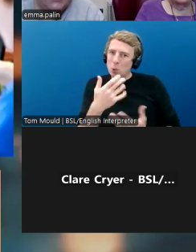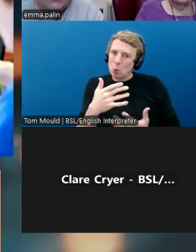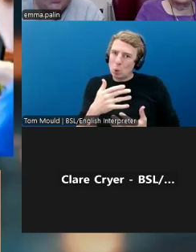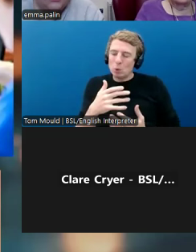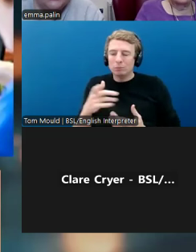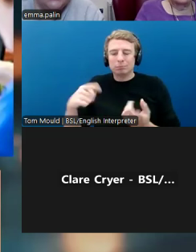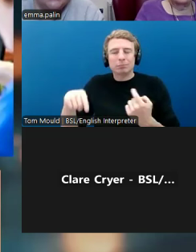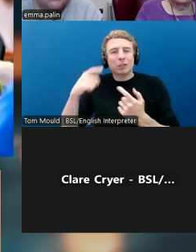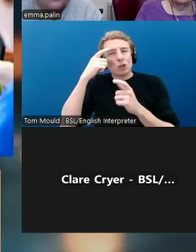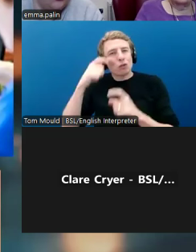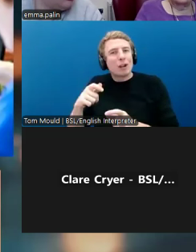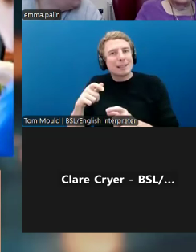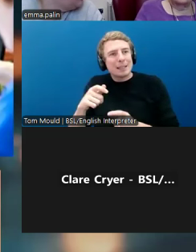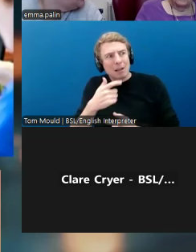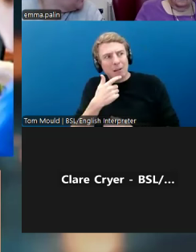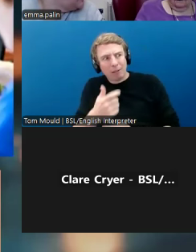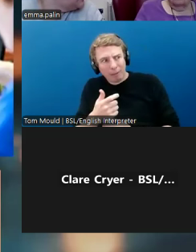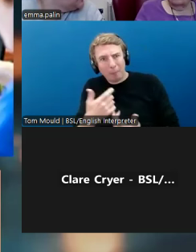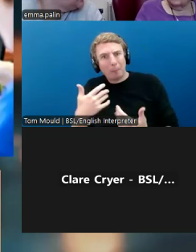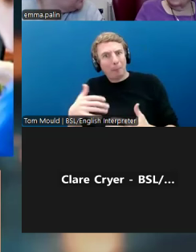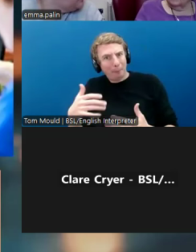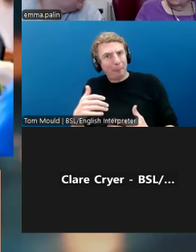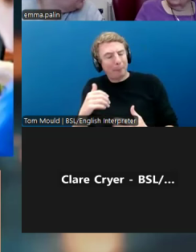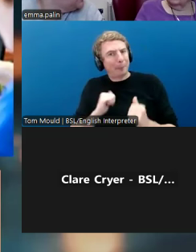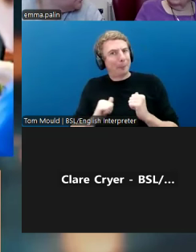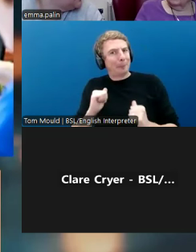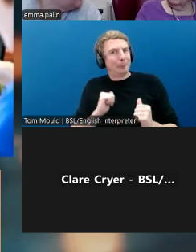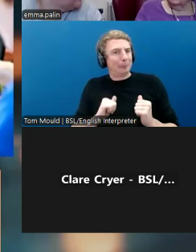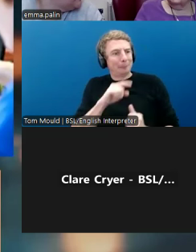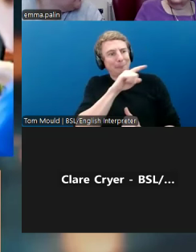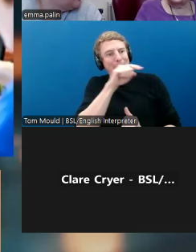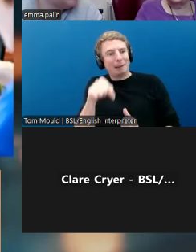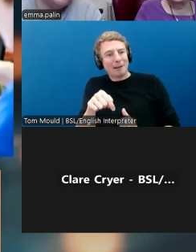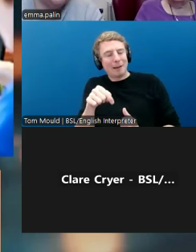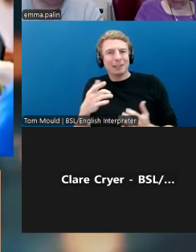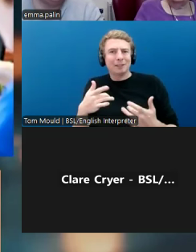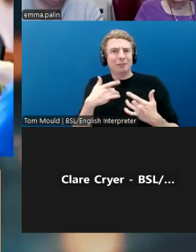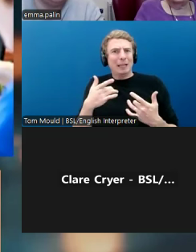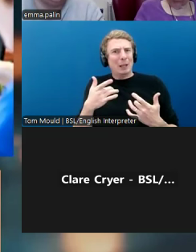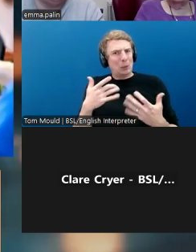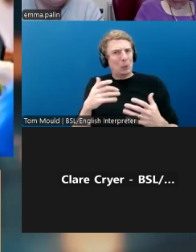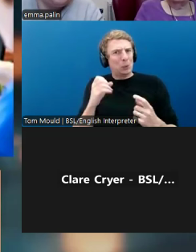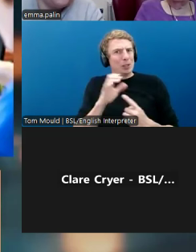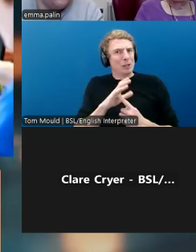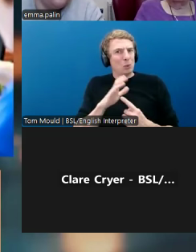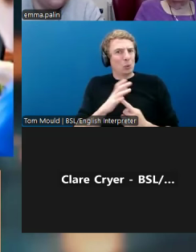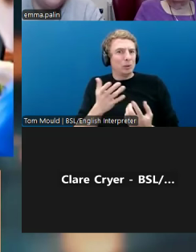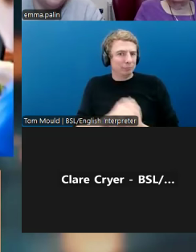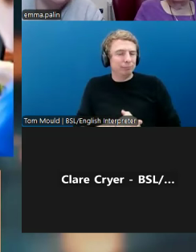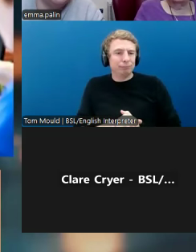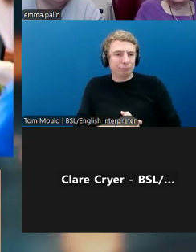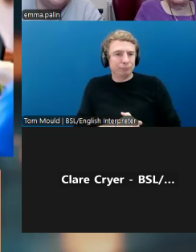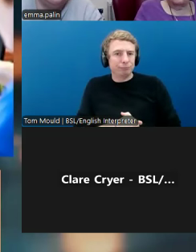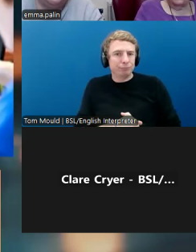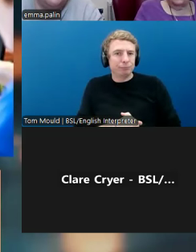internationally acclaimed artists. It almost feels a little bit more significant, Yes, I would definitely. say. And